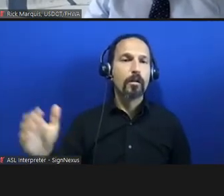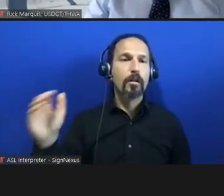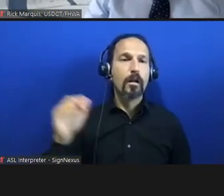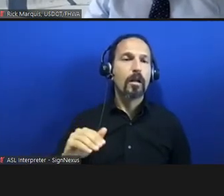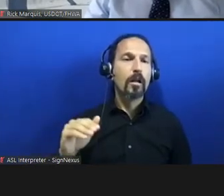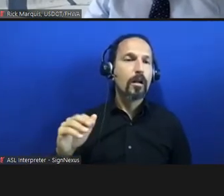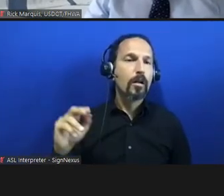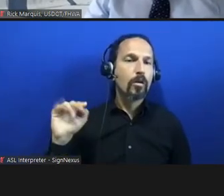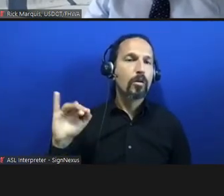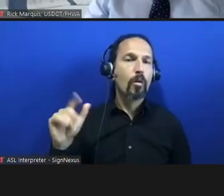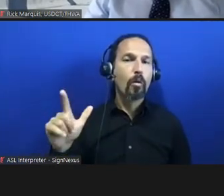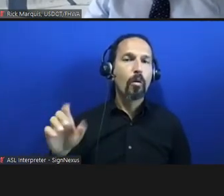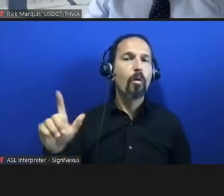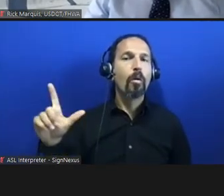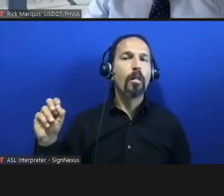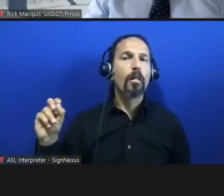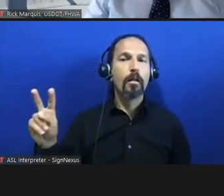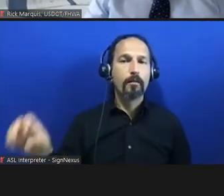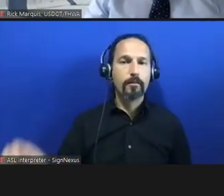love